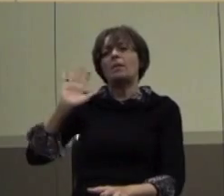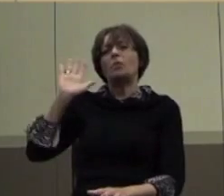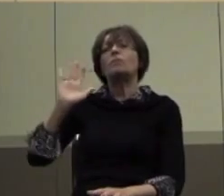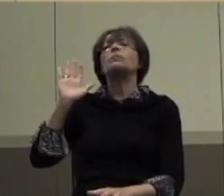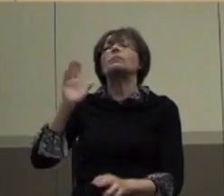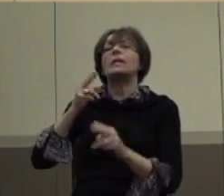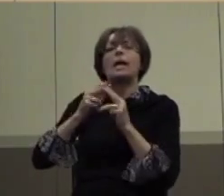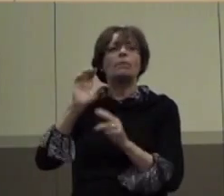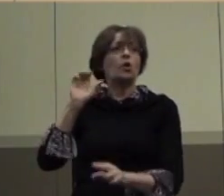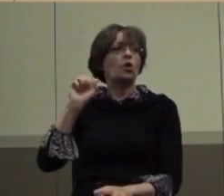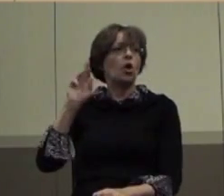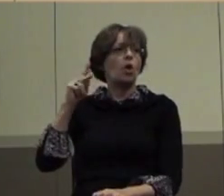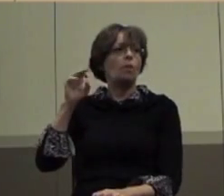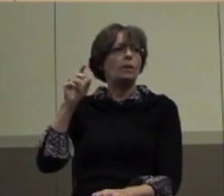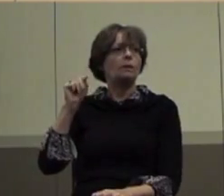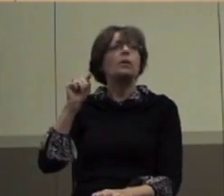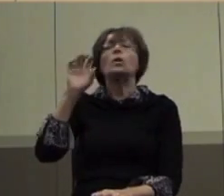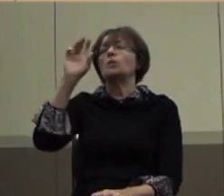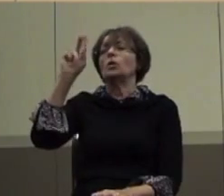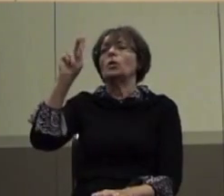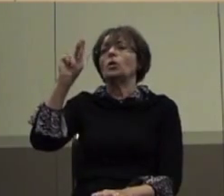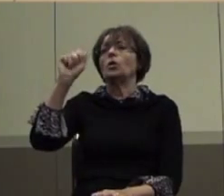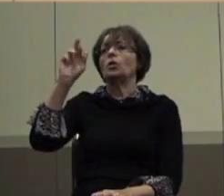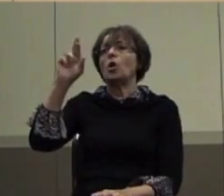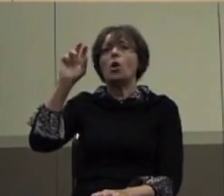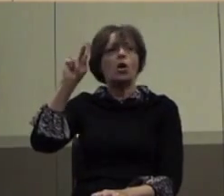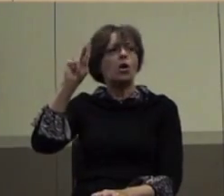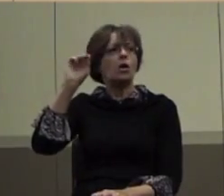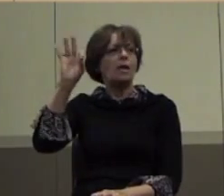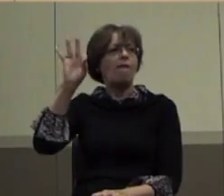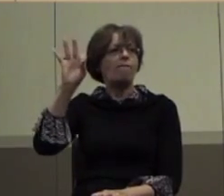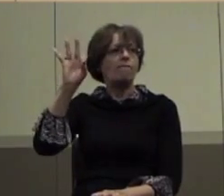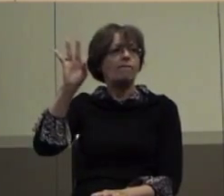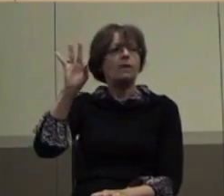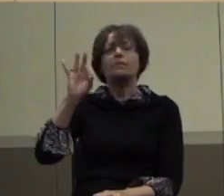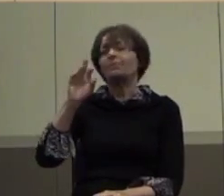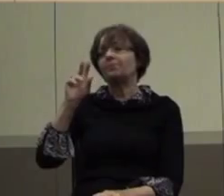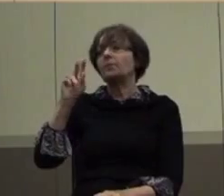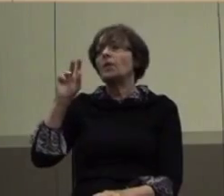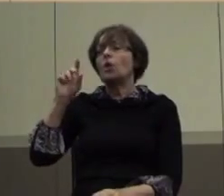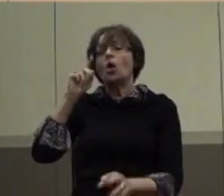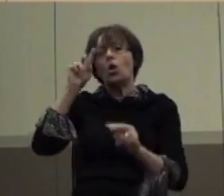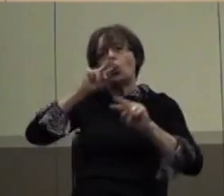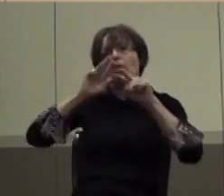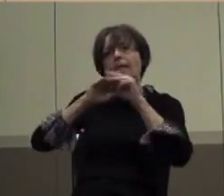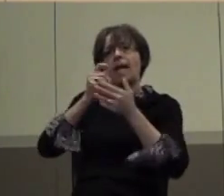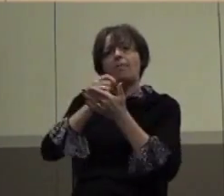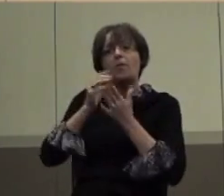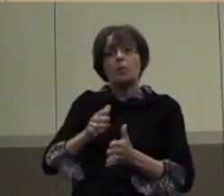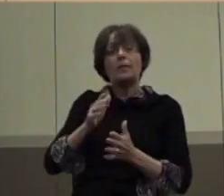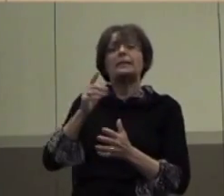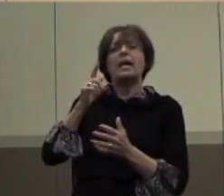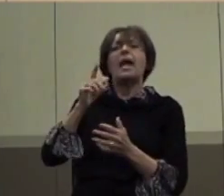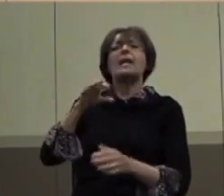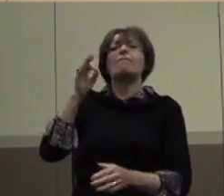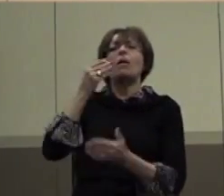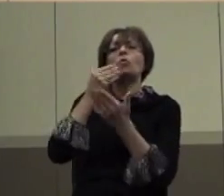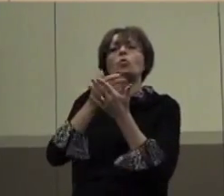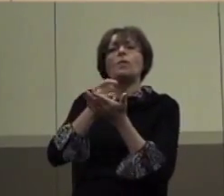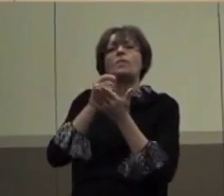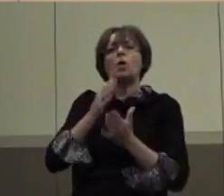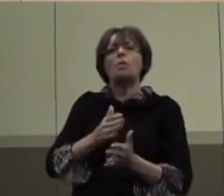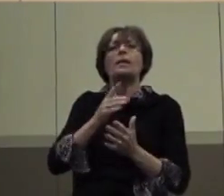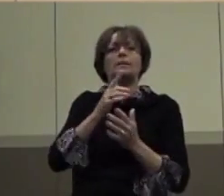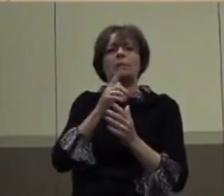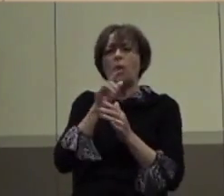Kharkov. And Kharkov looked at therapists. And what he found was that good therapists resembled one